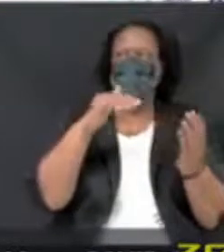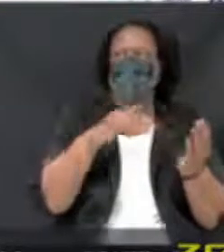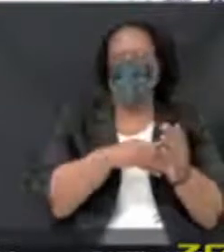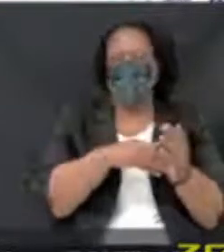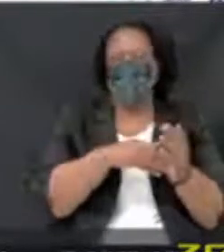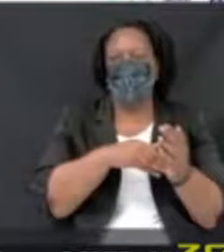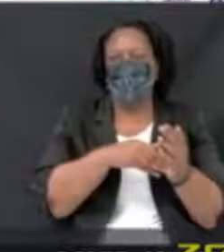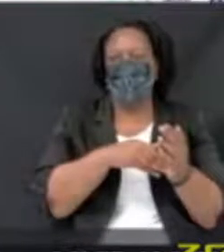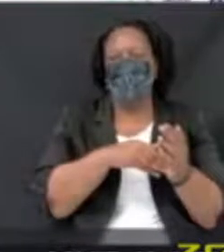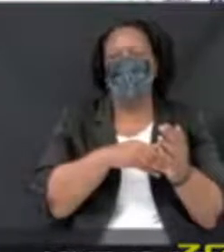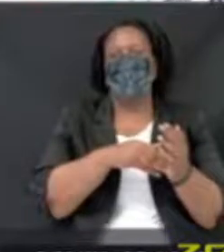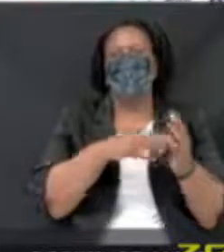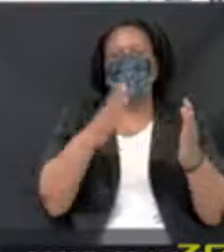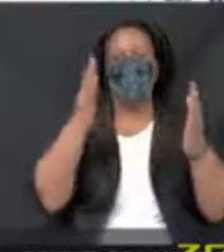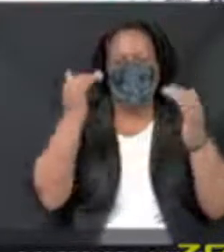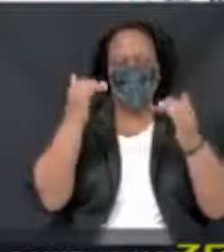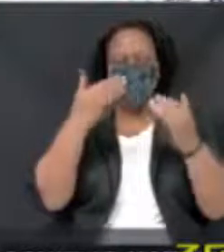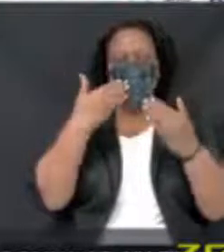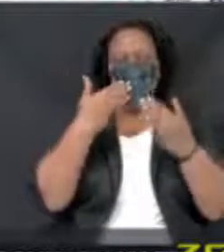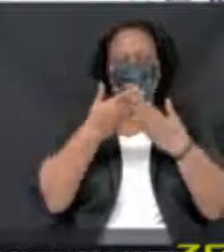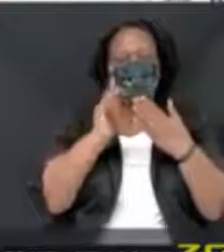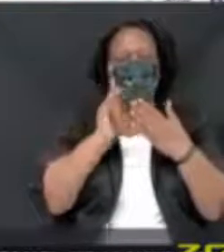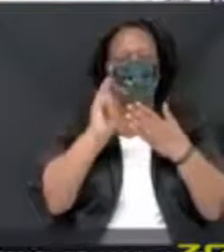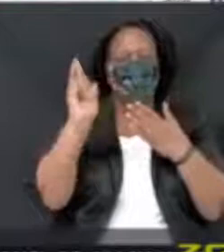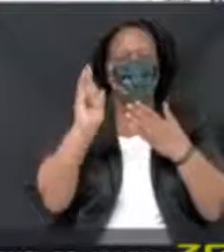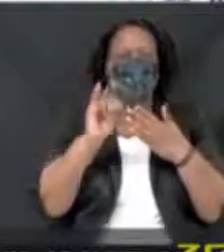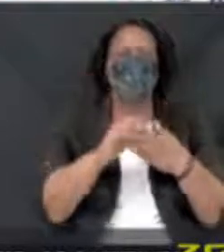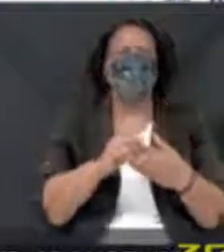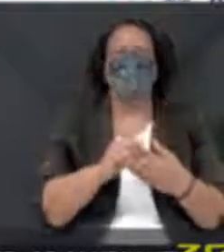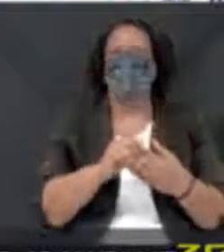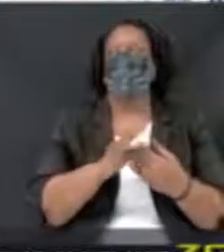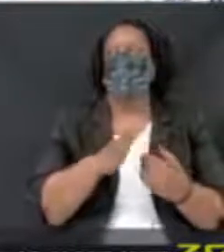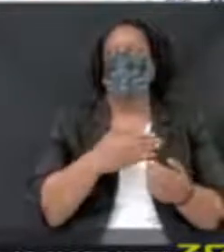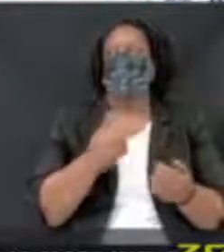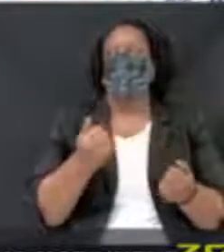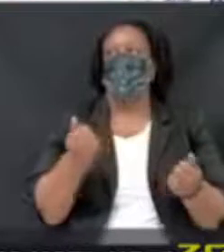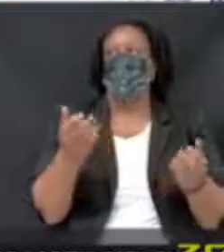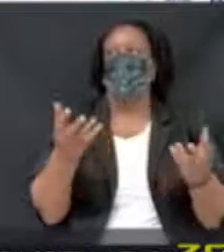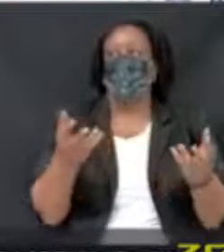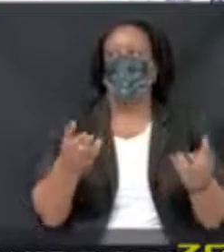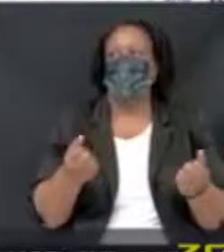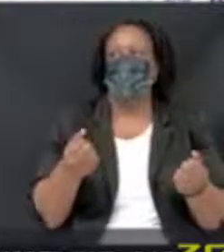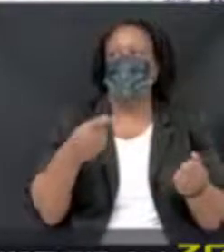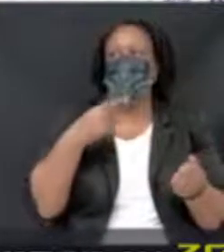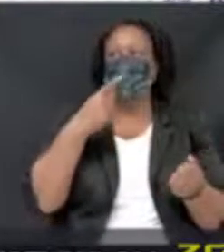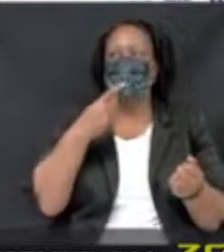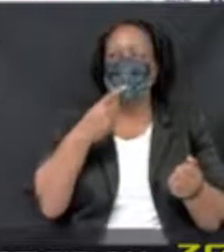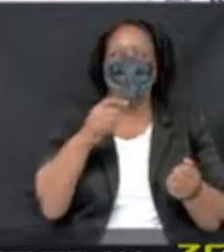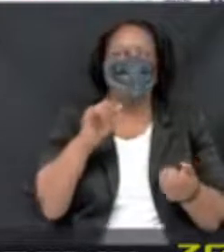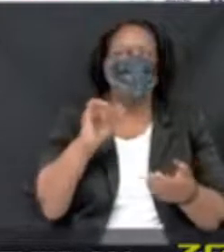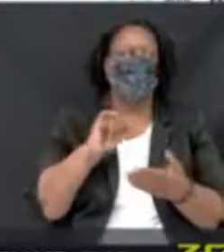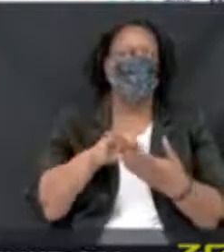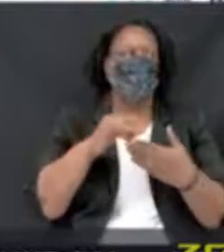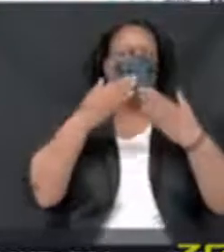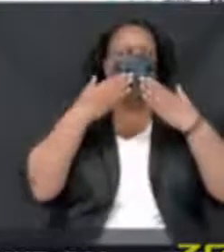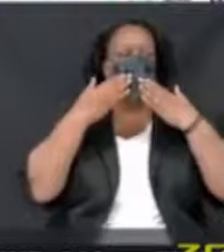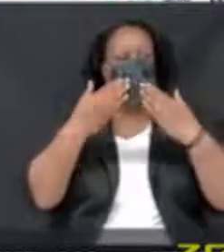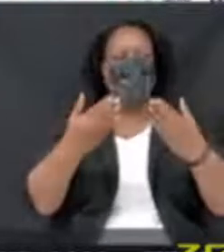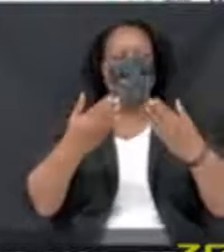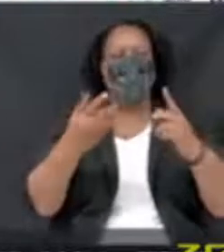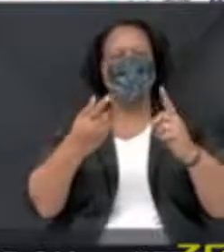trip, and I also want to acknowledge the contribution of the Public Relations